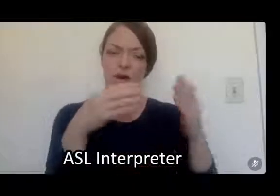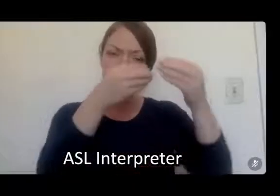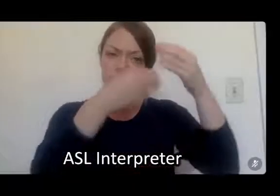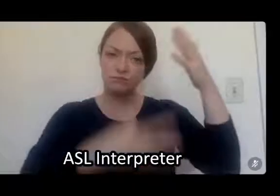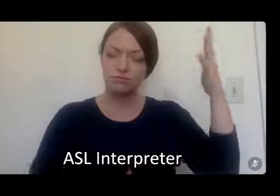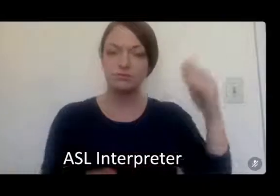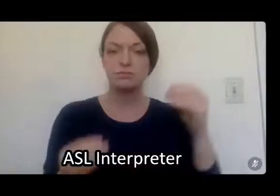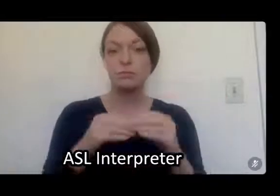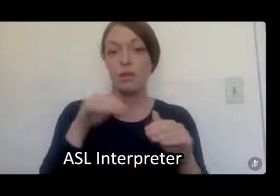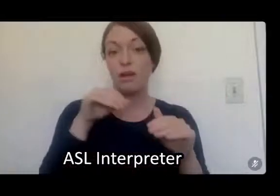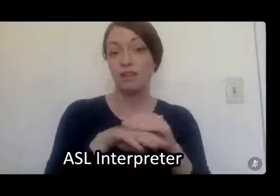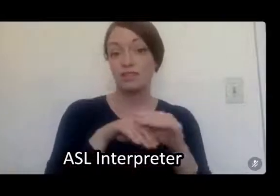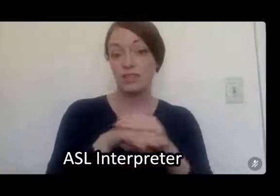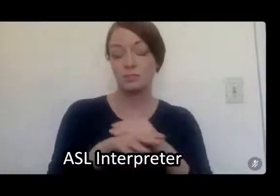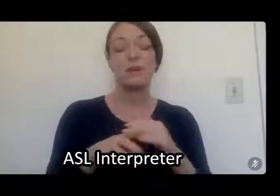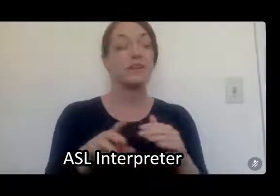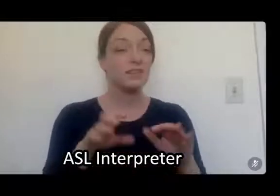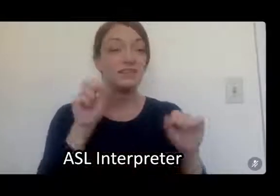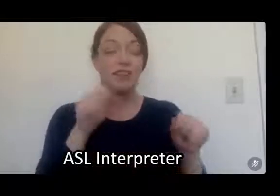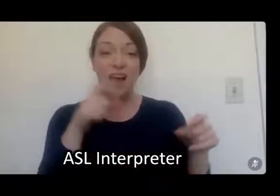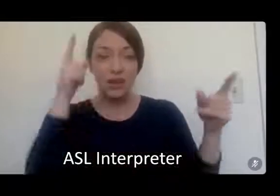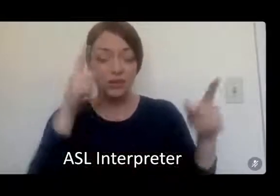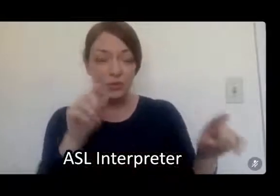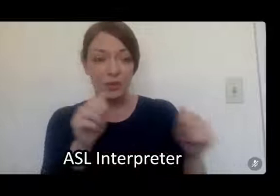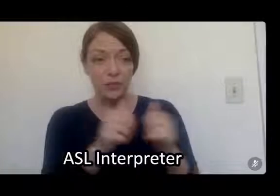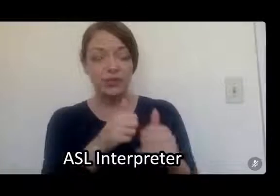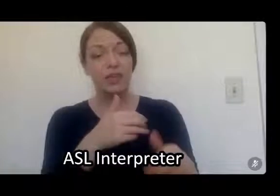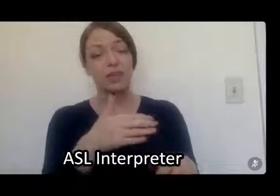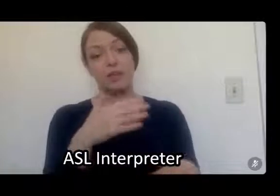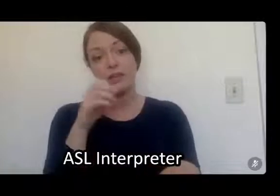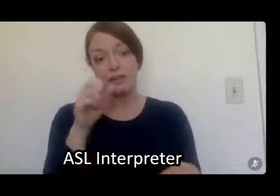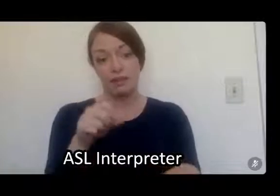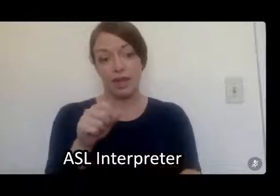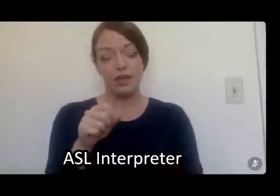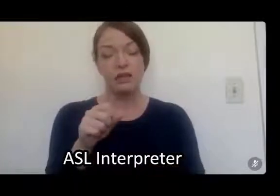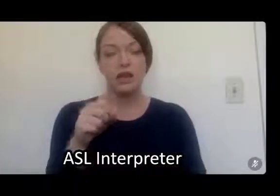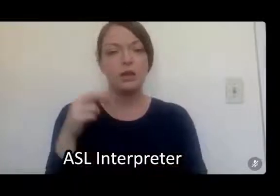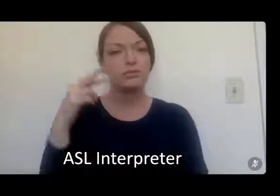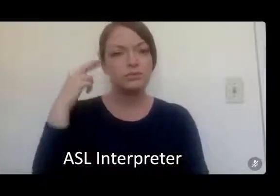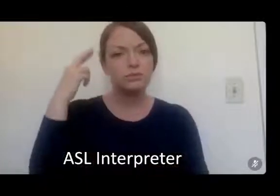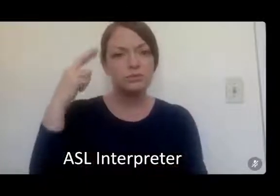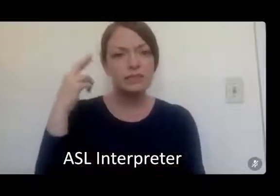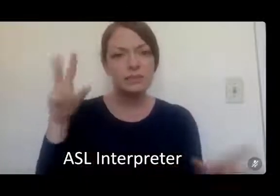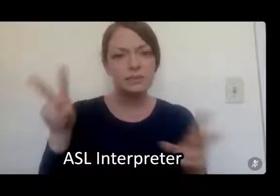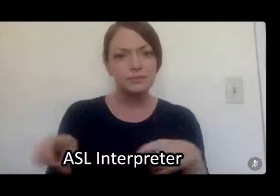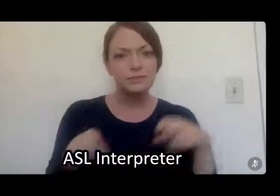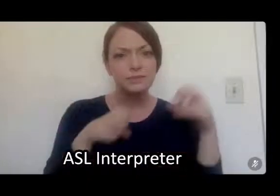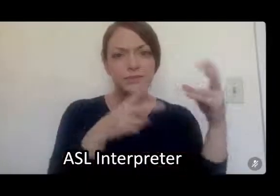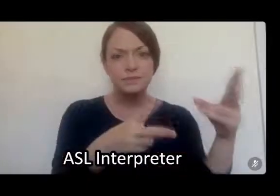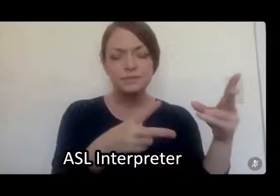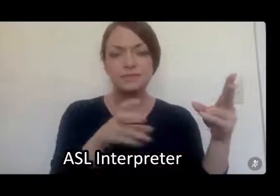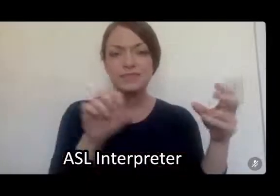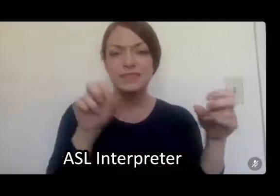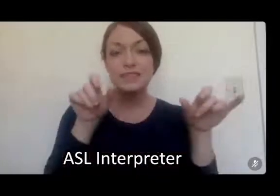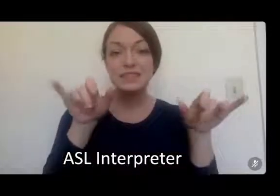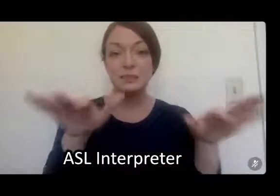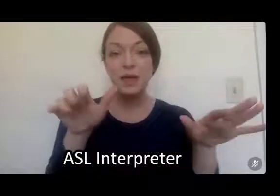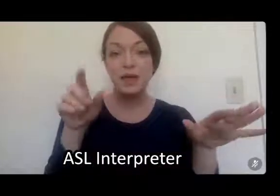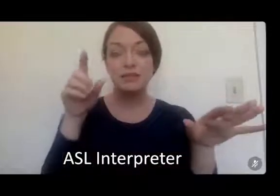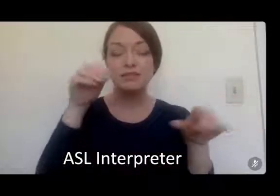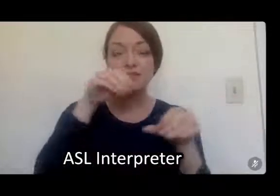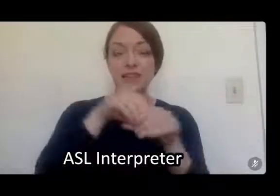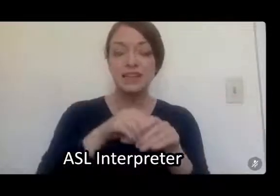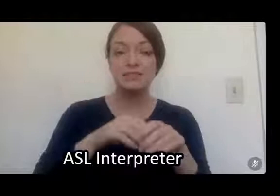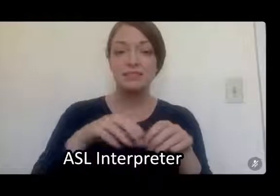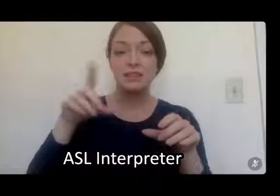Yeah, I totally agree with that. That's fantastic. The reason I pulled the spell up in the Discord chat is because I love it in D&D or